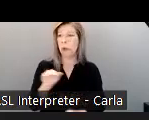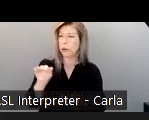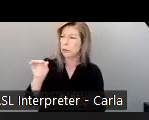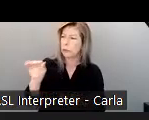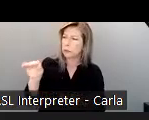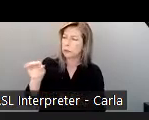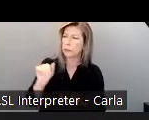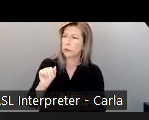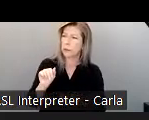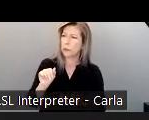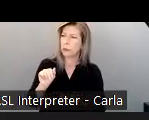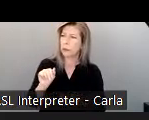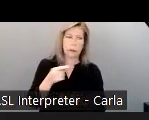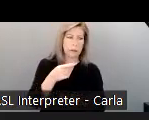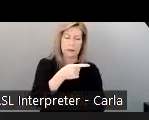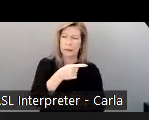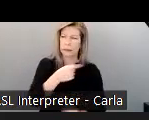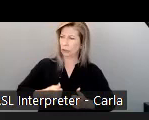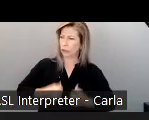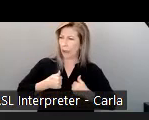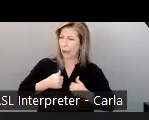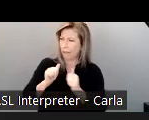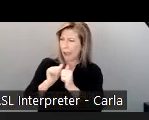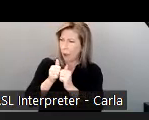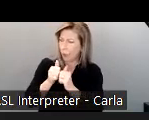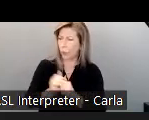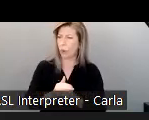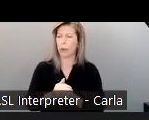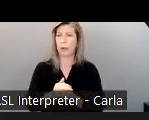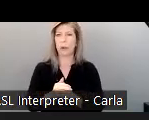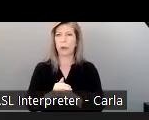did the person survive? How did I resist?